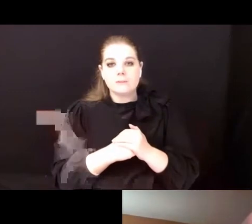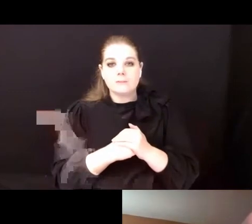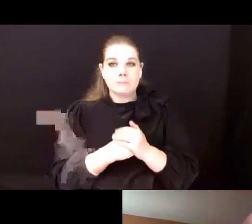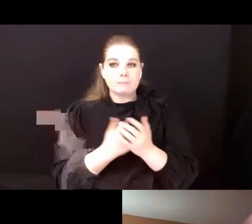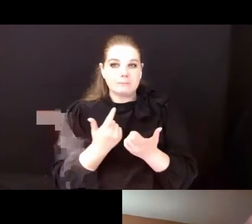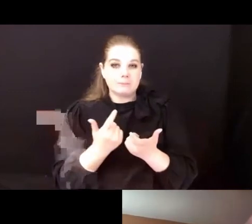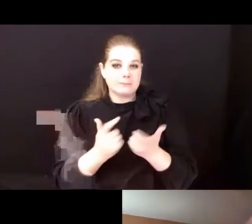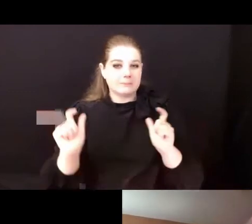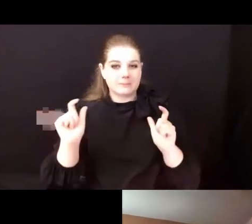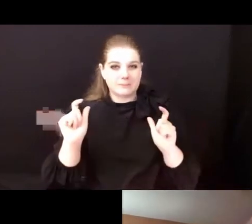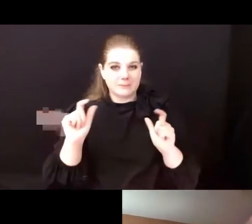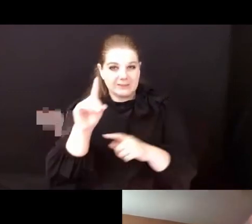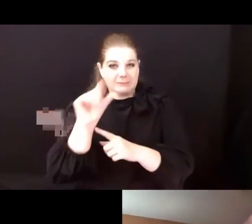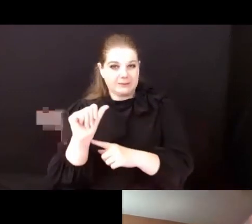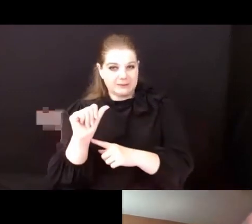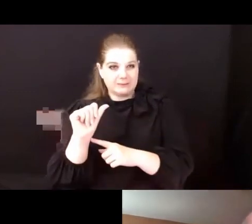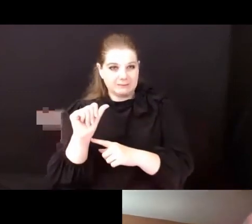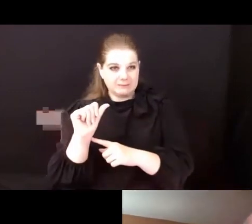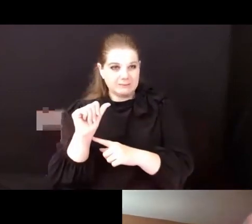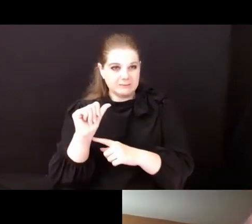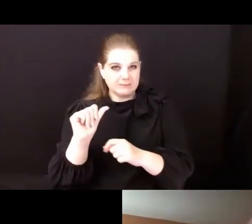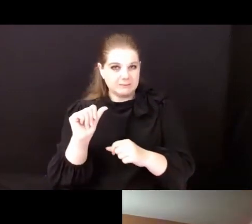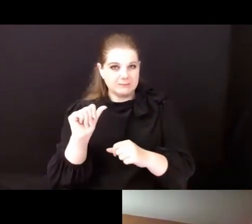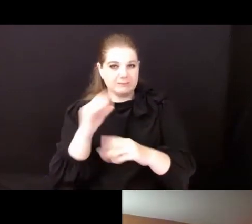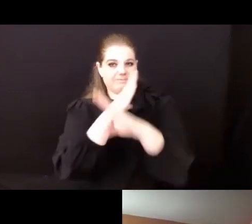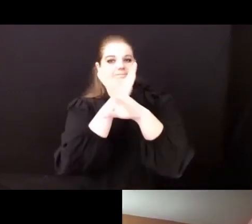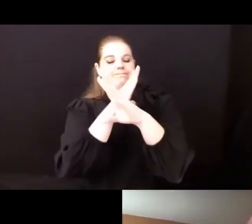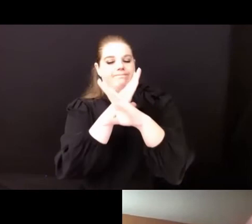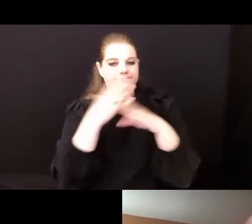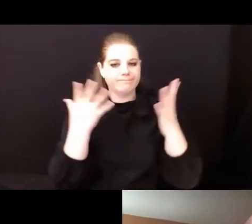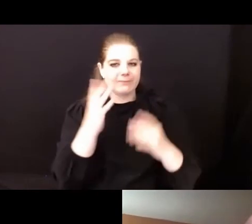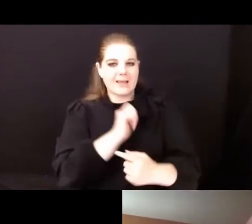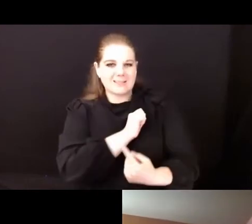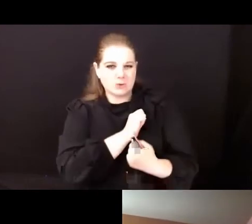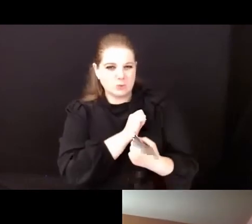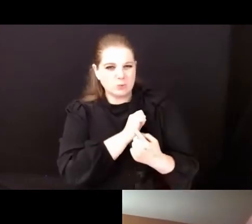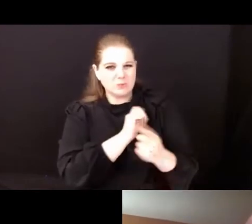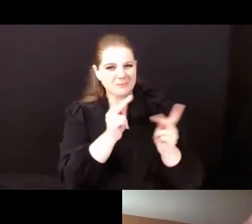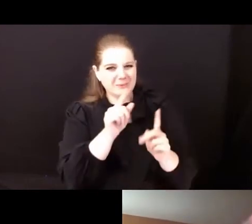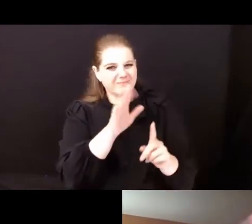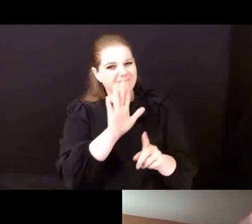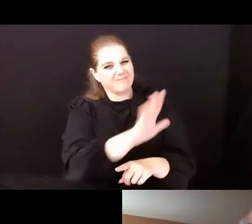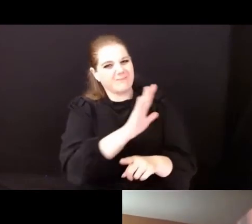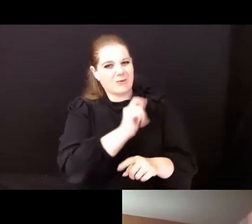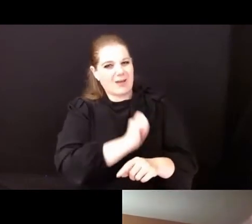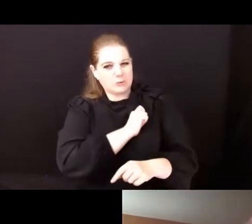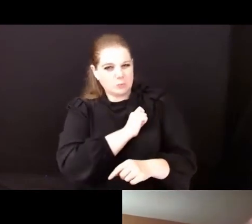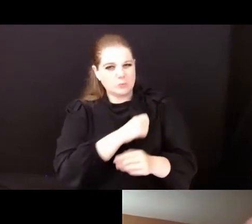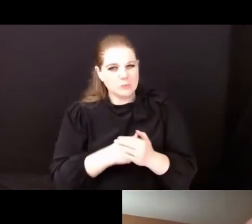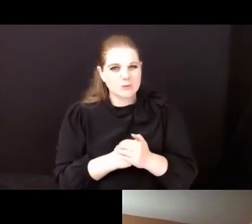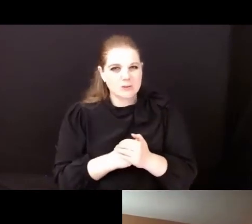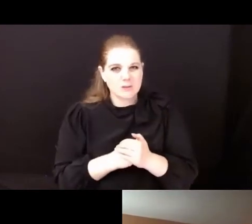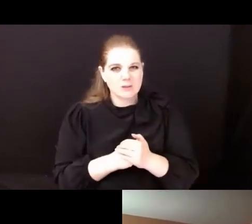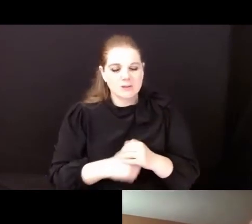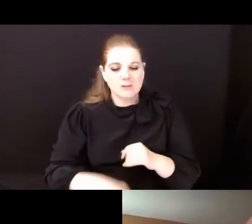we're facing is the attitudes of other people. And it's really clear. Well,